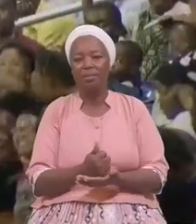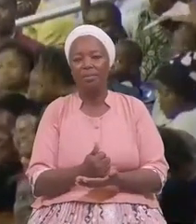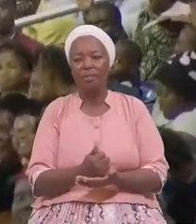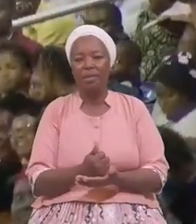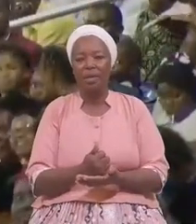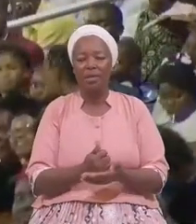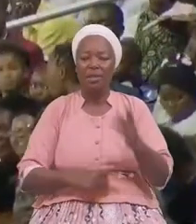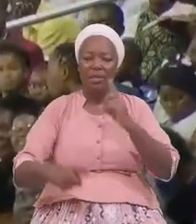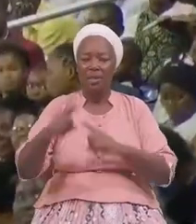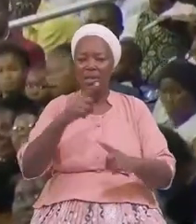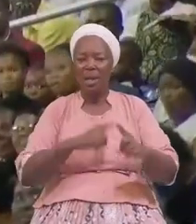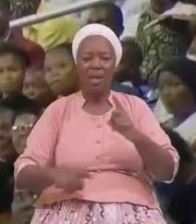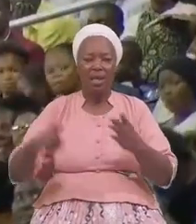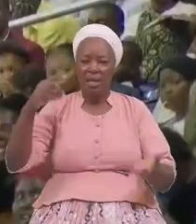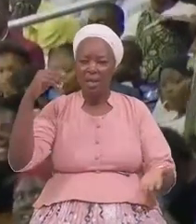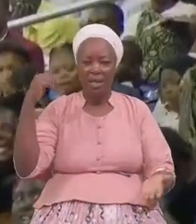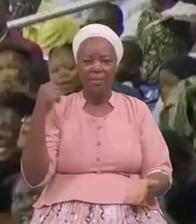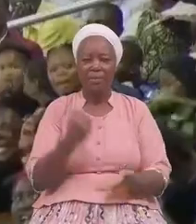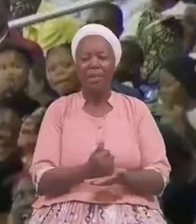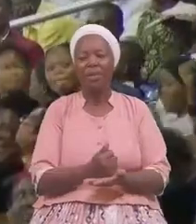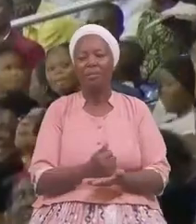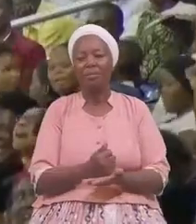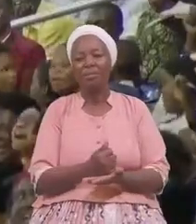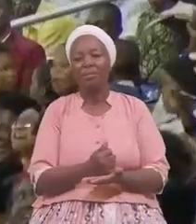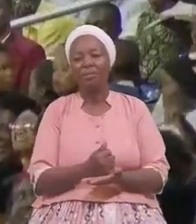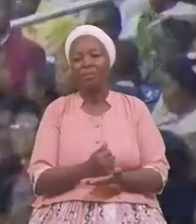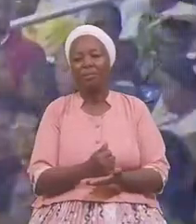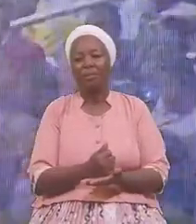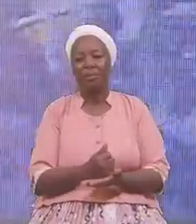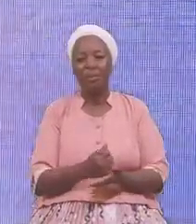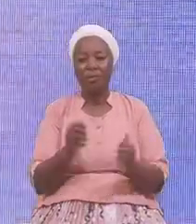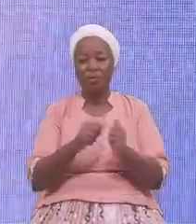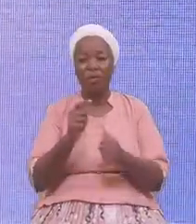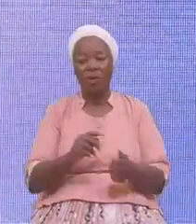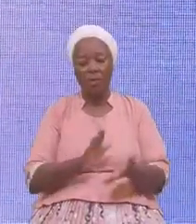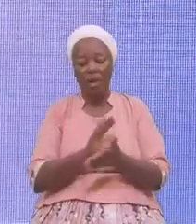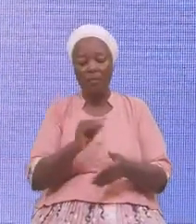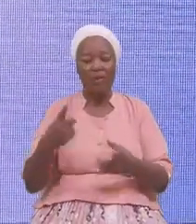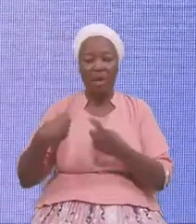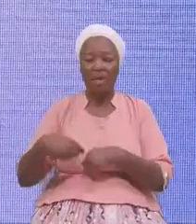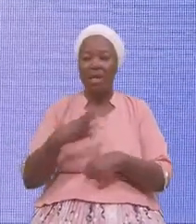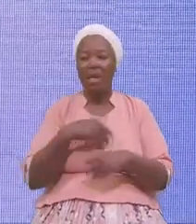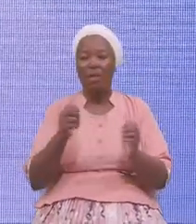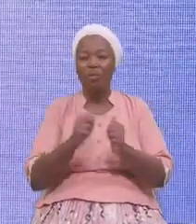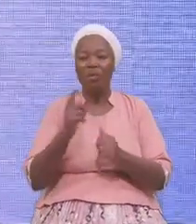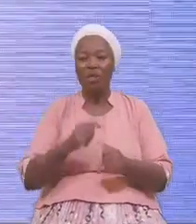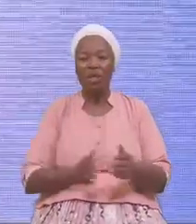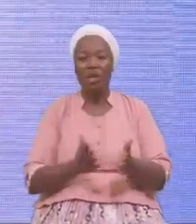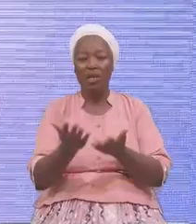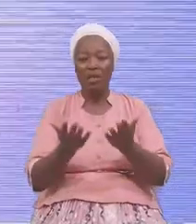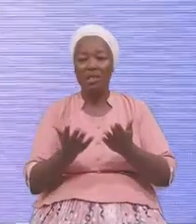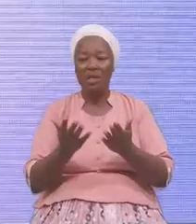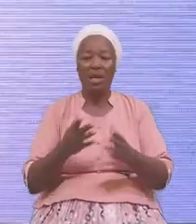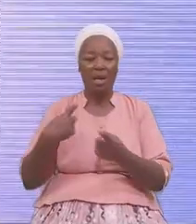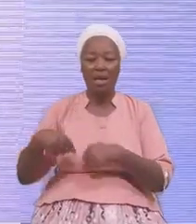is saying amen. Amen. With a believing heart and with an eager heart and with